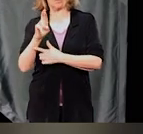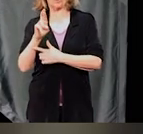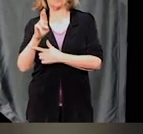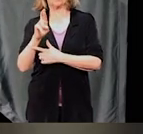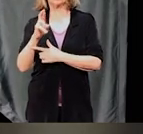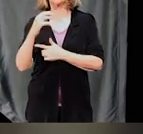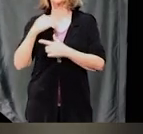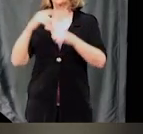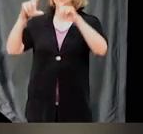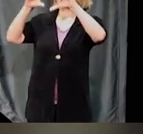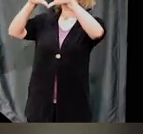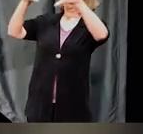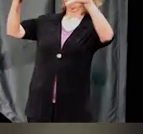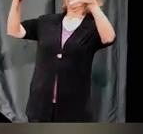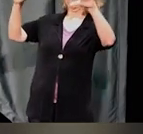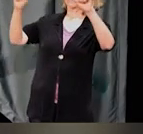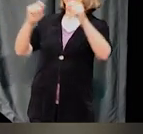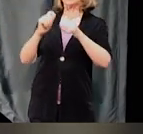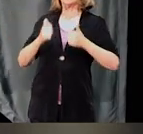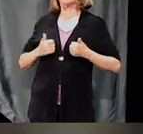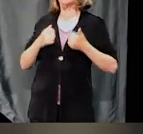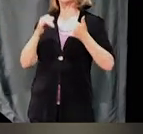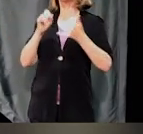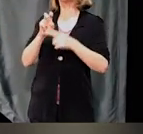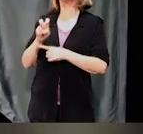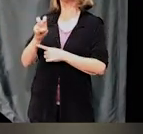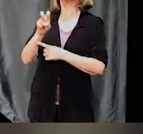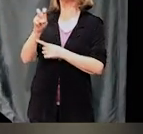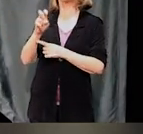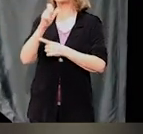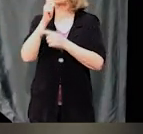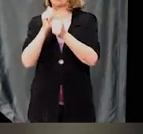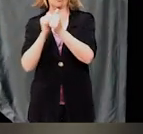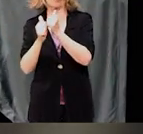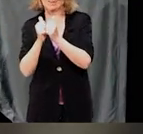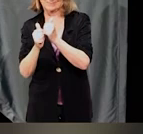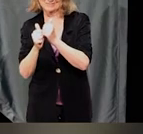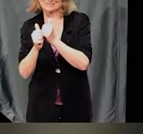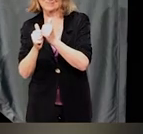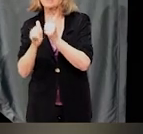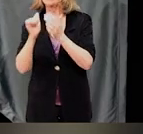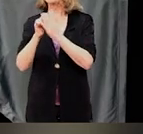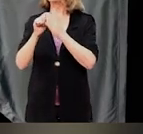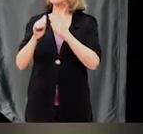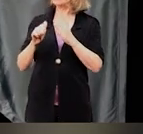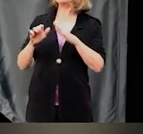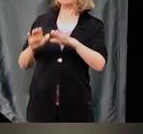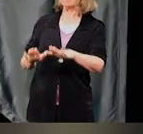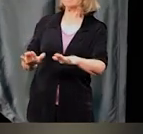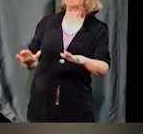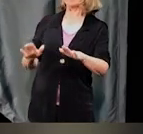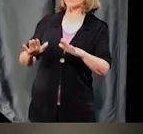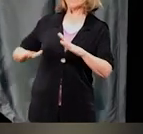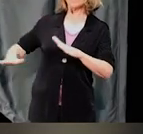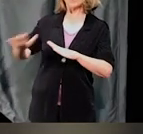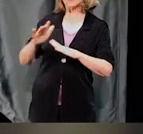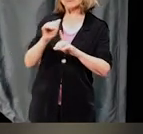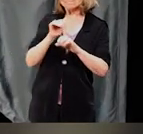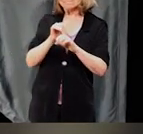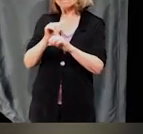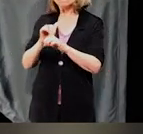stated, life is a journey, not a race. In that environment, it was a reminder to slow down, live in the